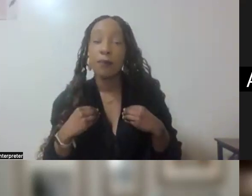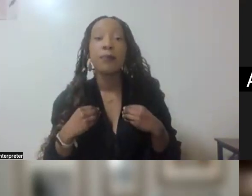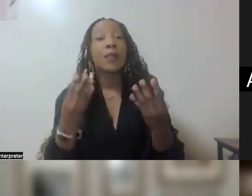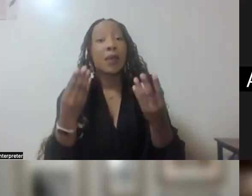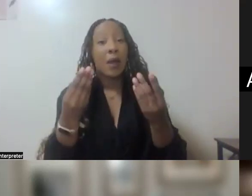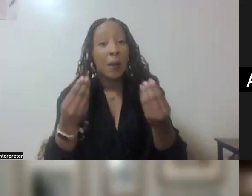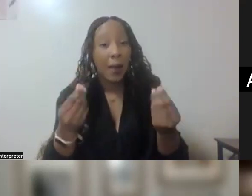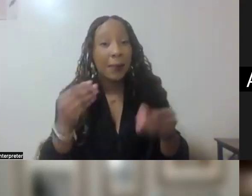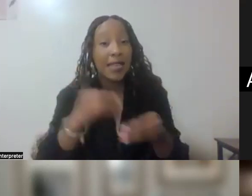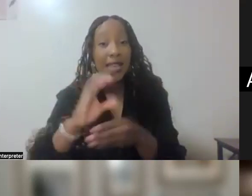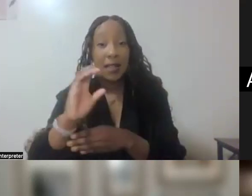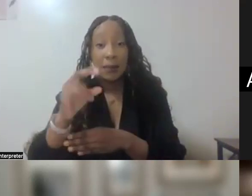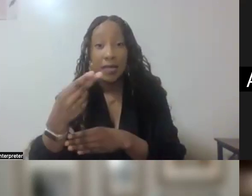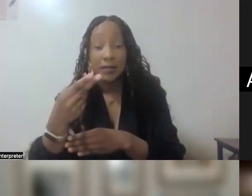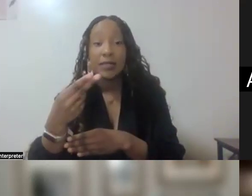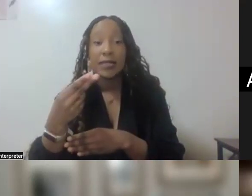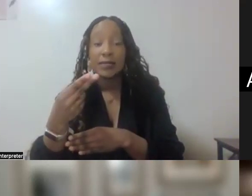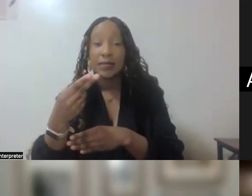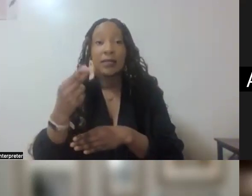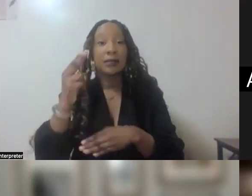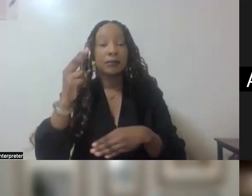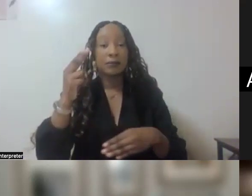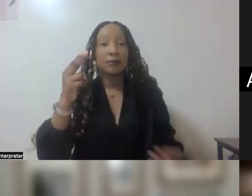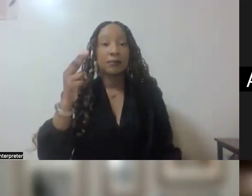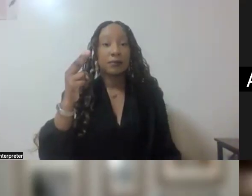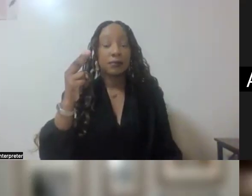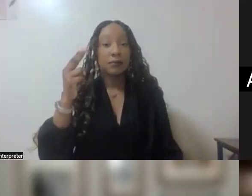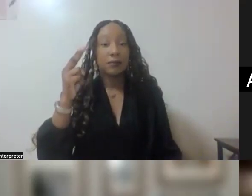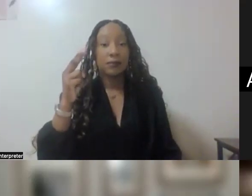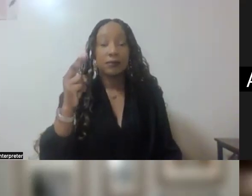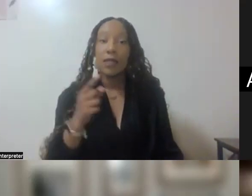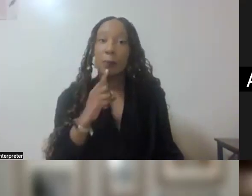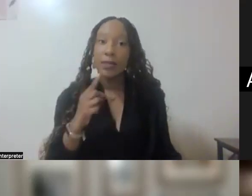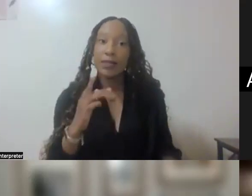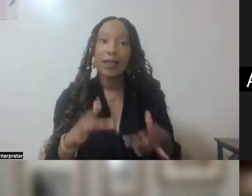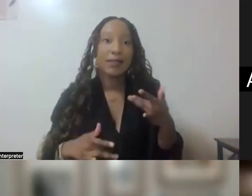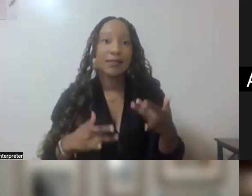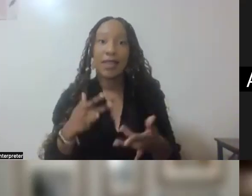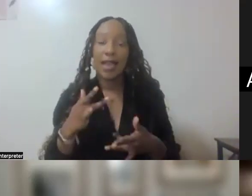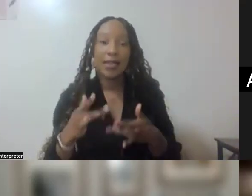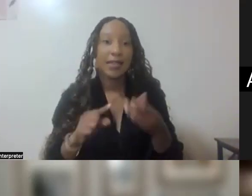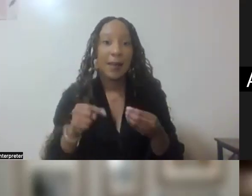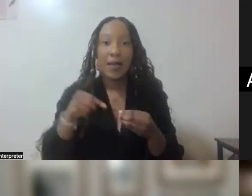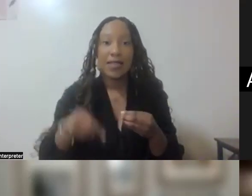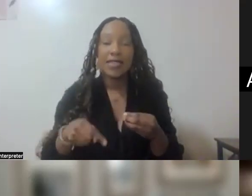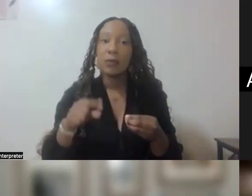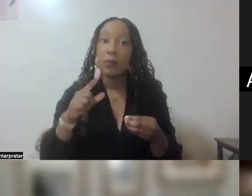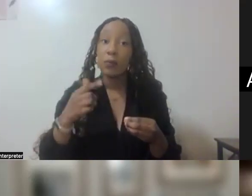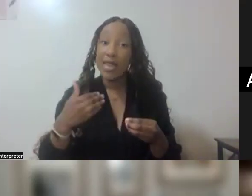which is the location that the mayor decided she really wanted this, which I support and I'm excited about because we have a great need in Columbia